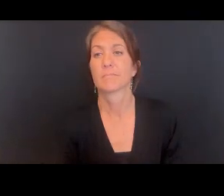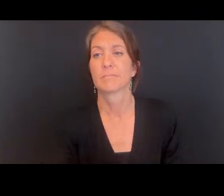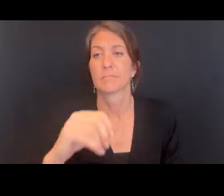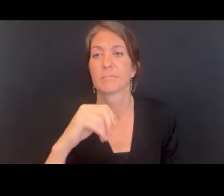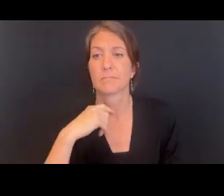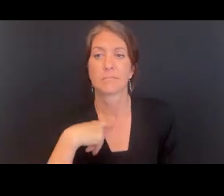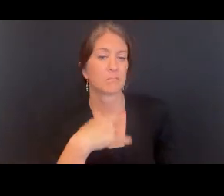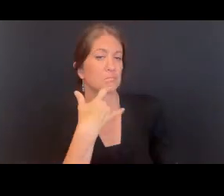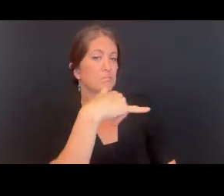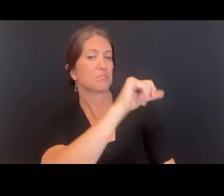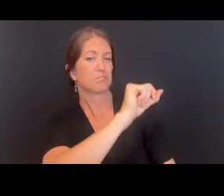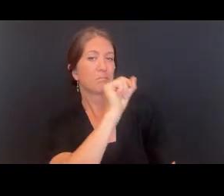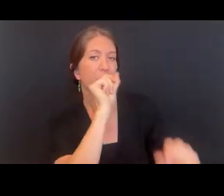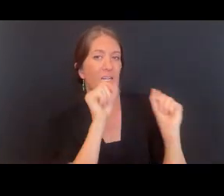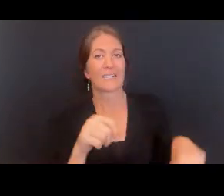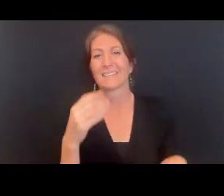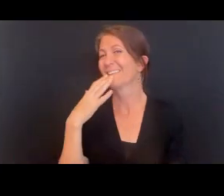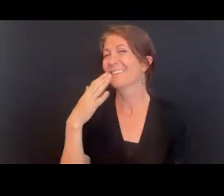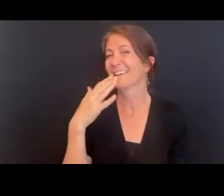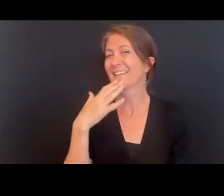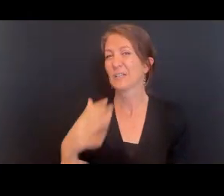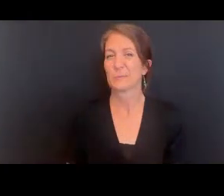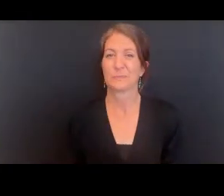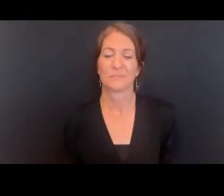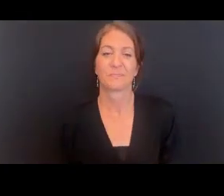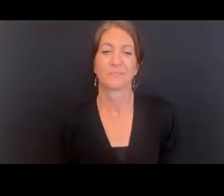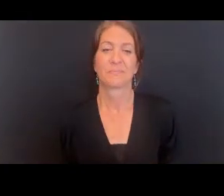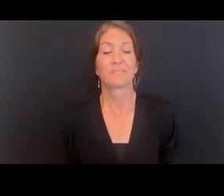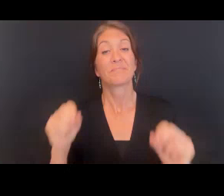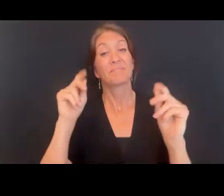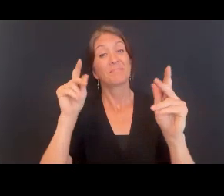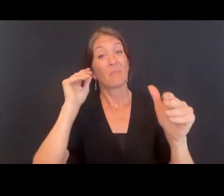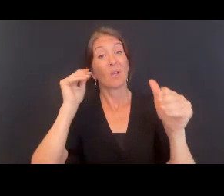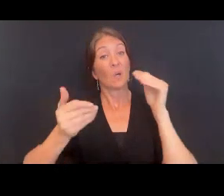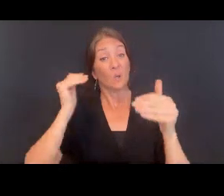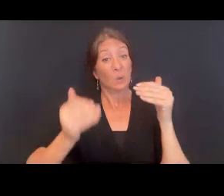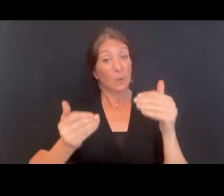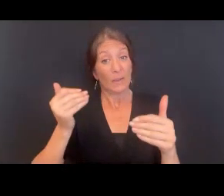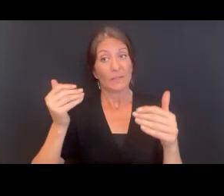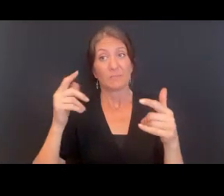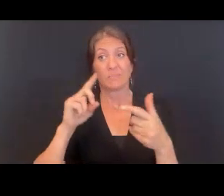Yes. Good to go. Thank you. Okay, good. Well, welcome to the